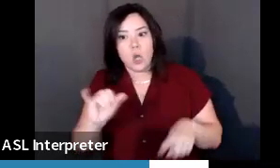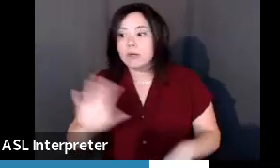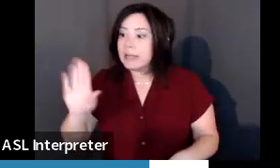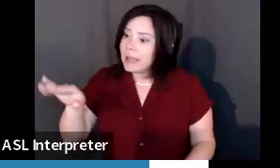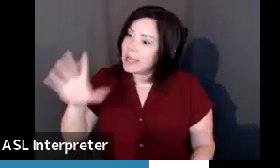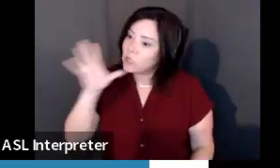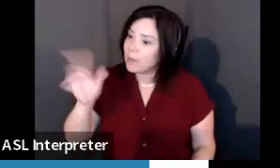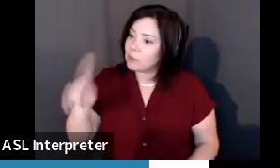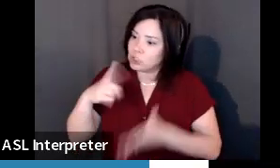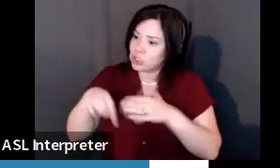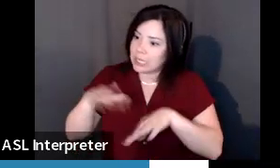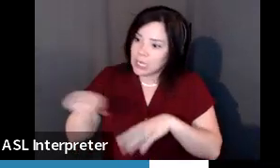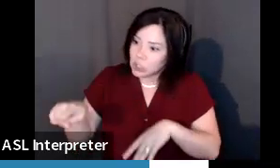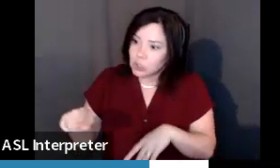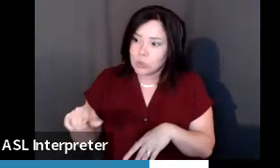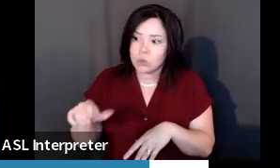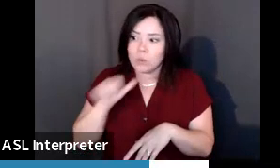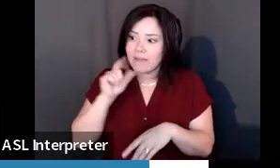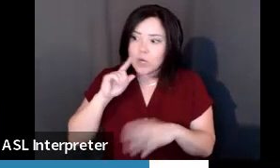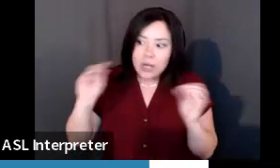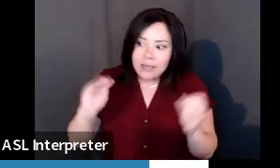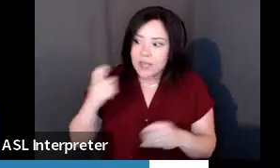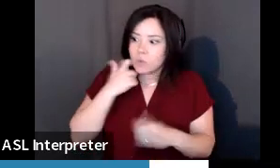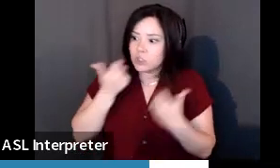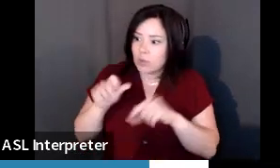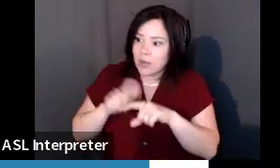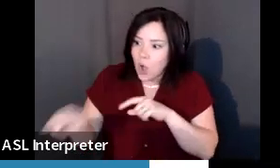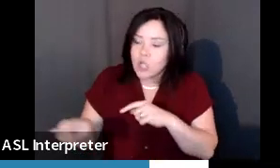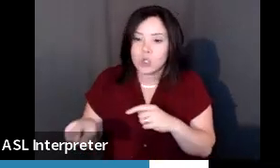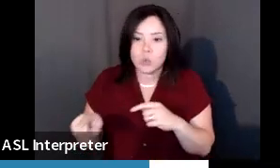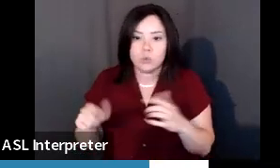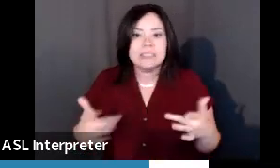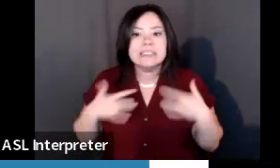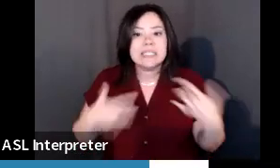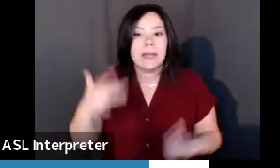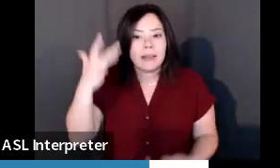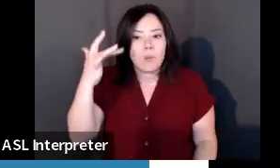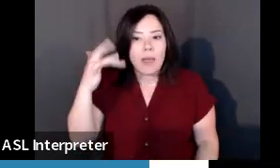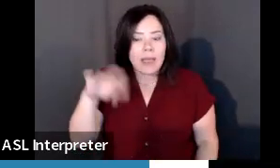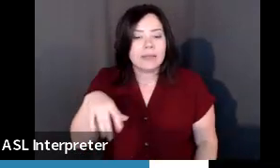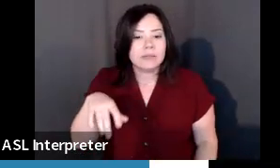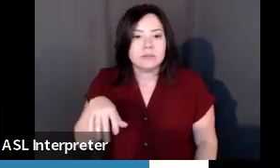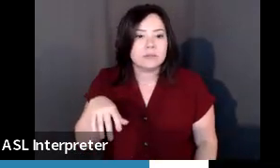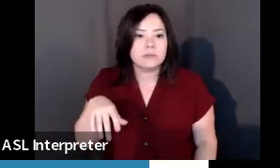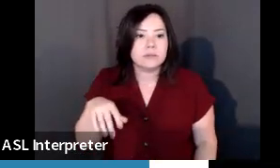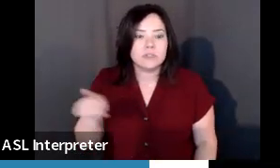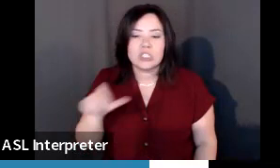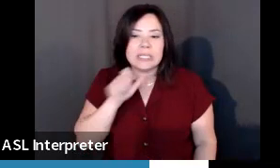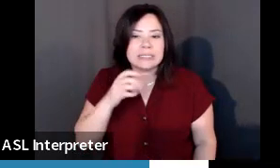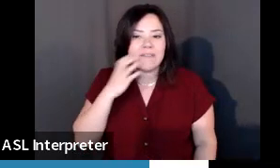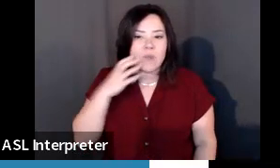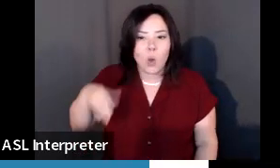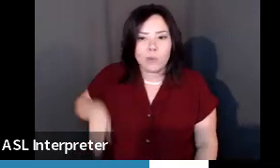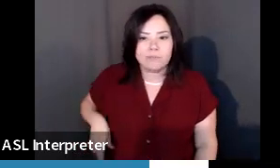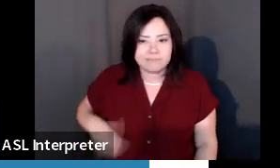we're just checking on you. We didn't hear from you. We just tried calling. And generally it's because she doesn't have her phone on